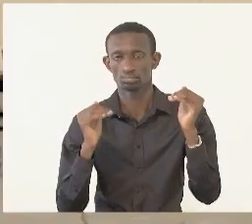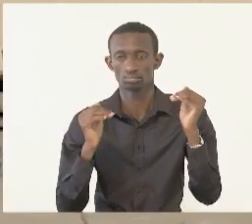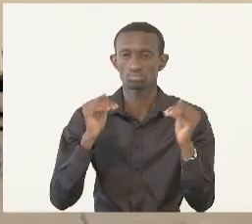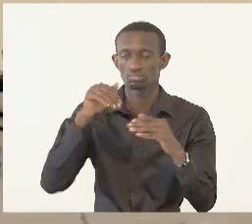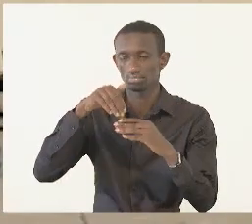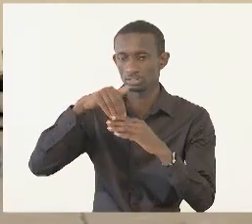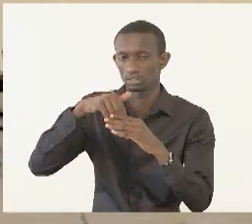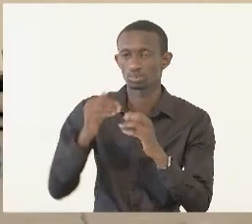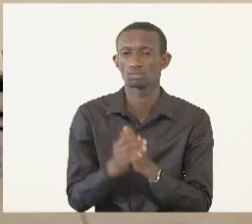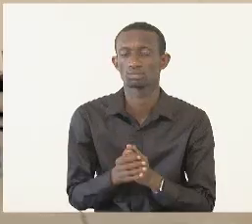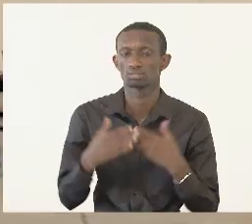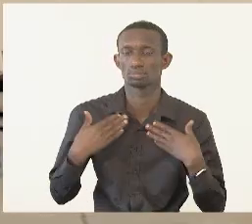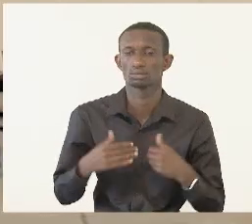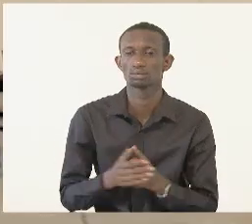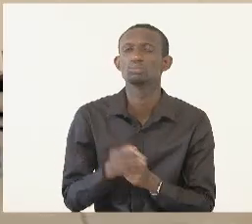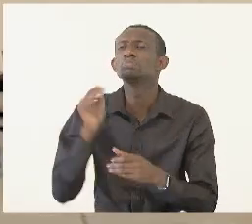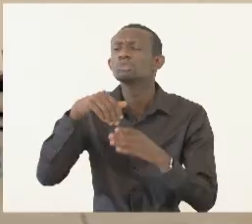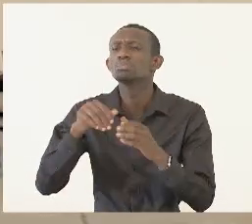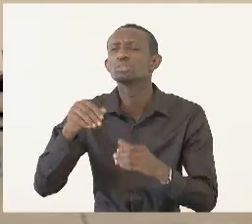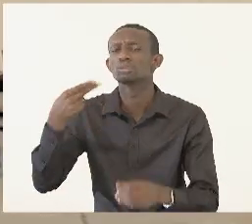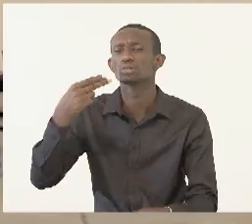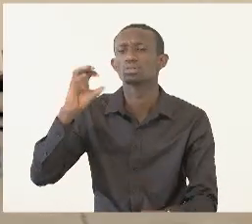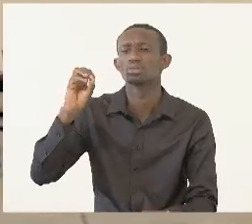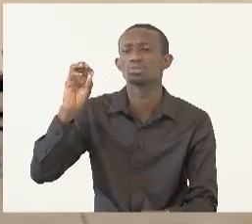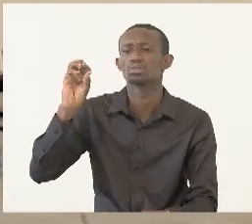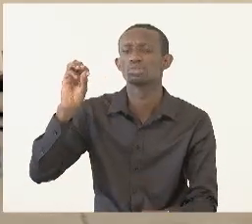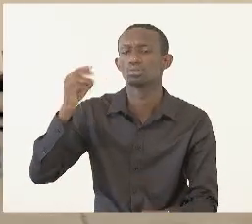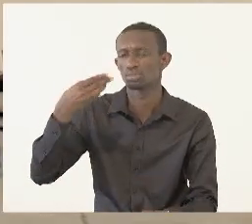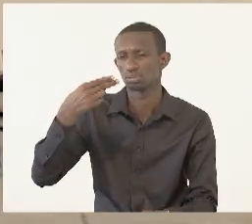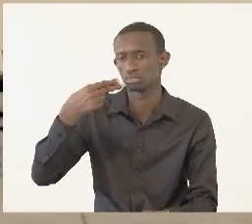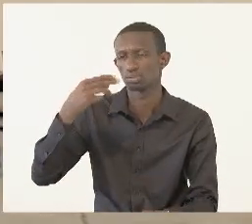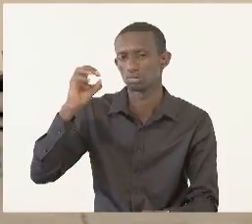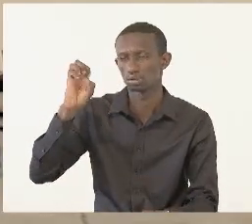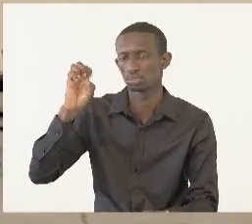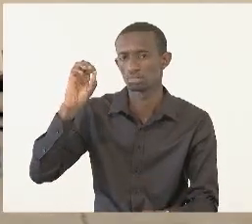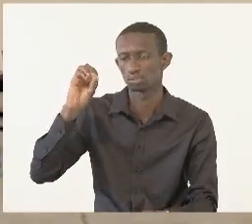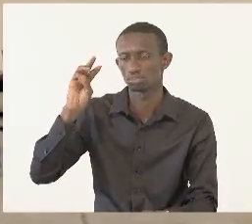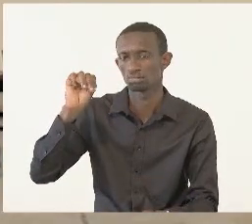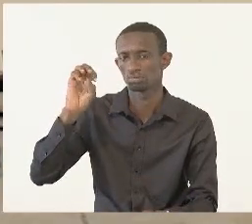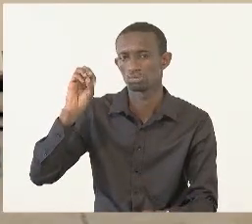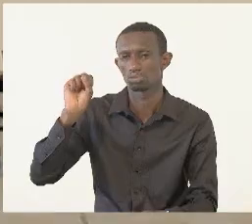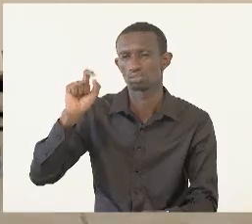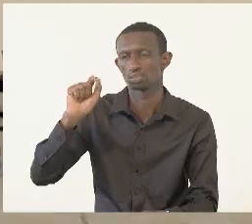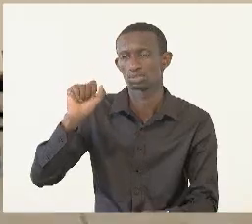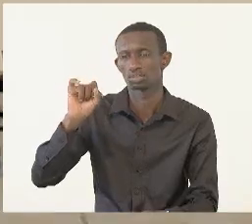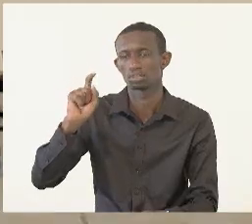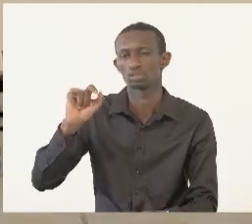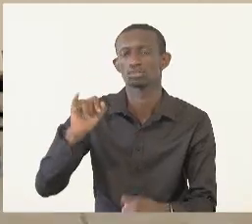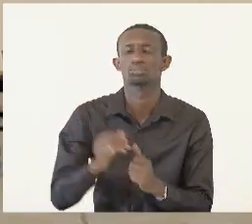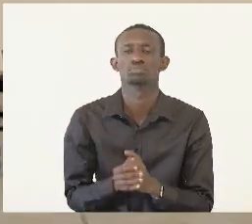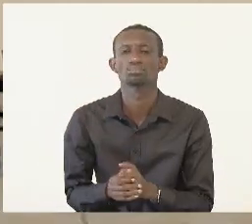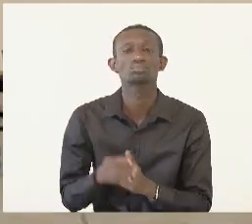is homeostasis. So homeostasis, it refers to the maintenance of